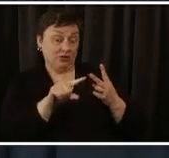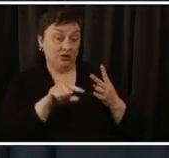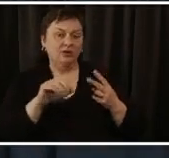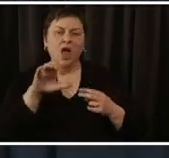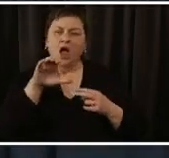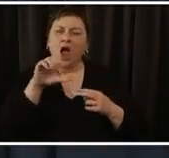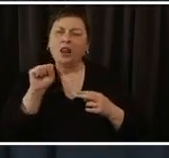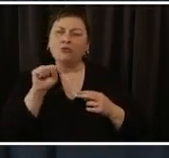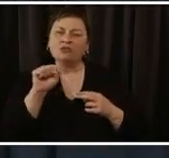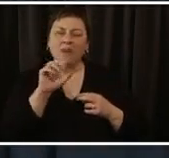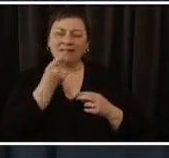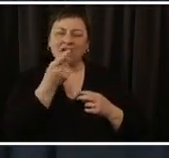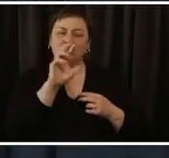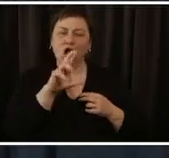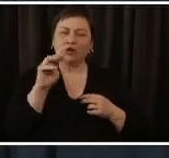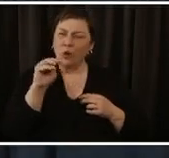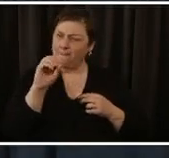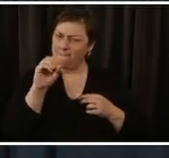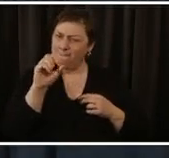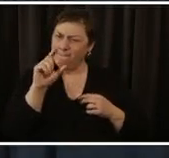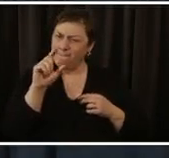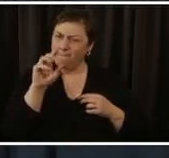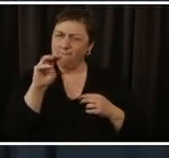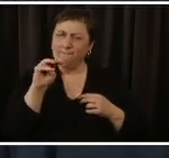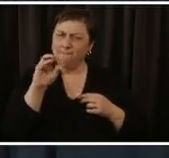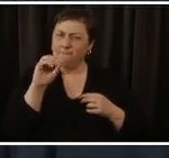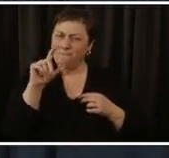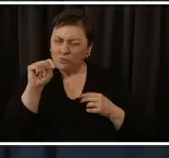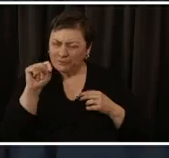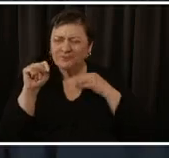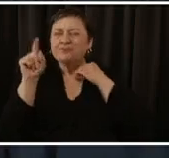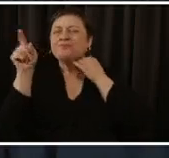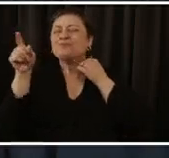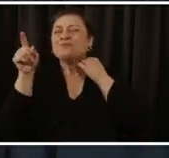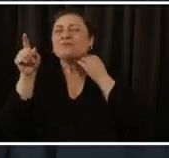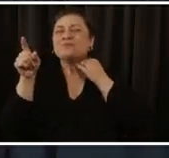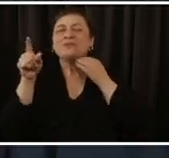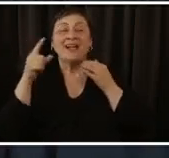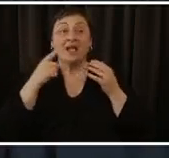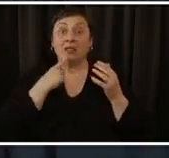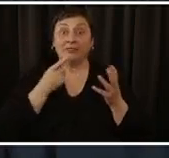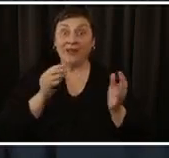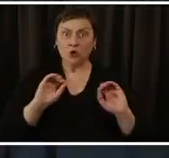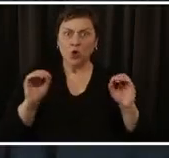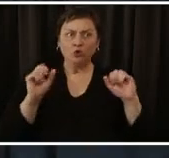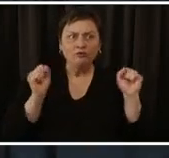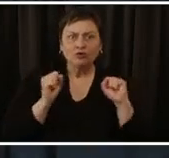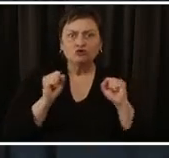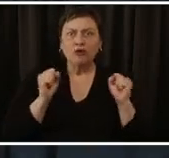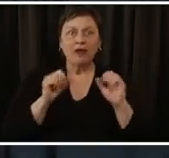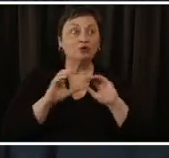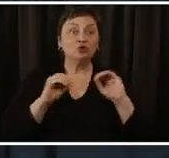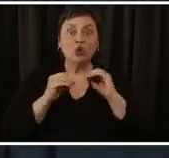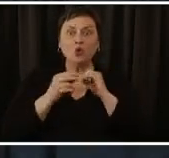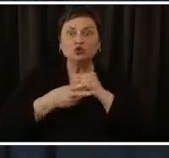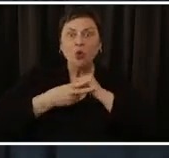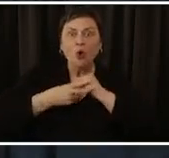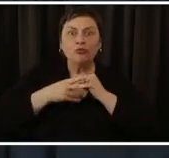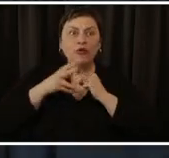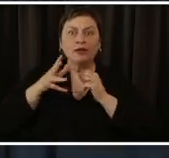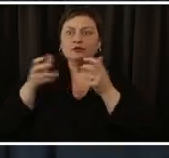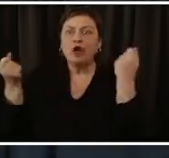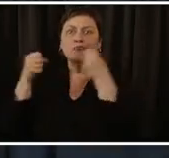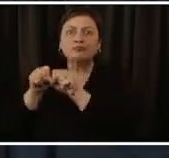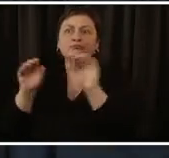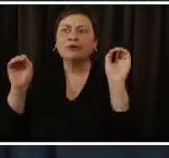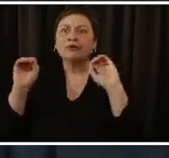Springs received about 1,500 doses of vaccine despite their inability to refrigerate or store it. Prior to last week, were there no